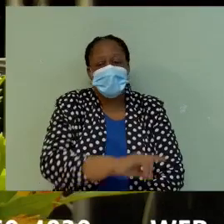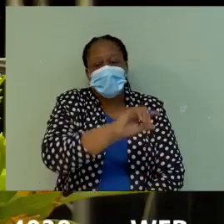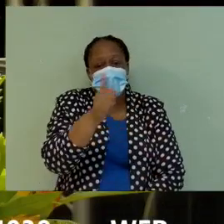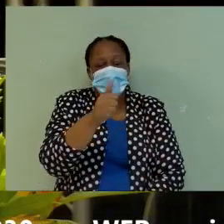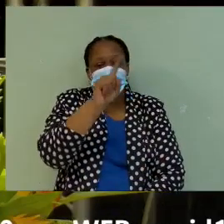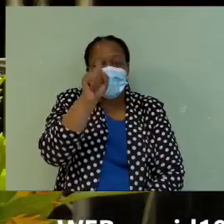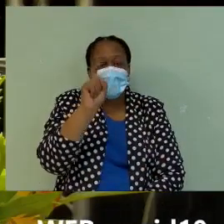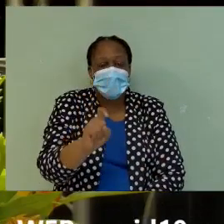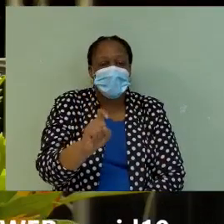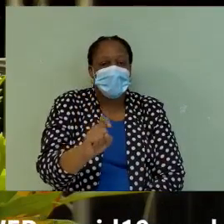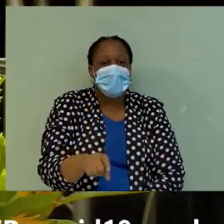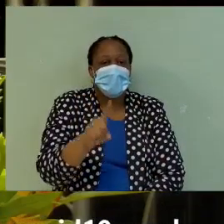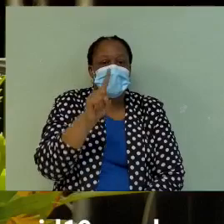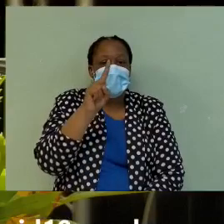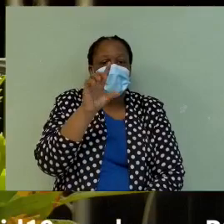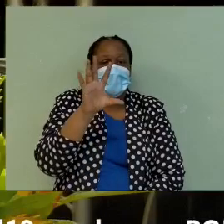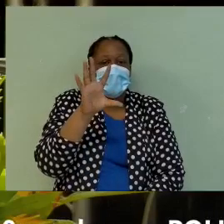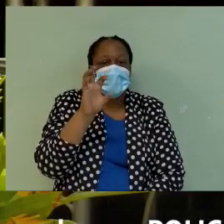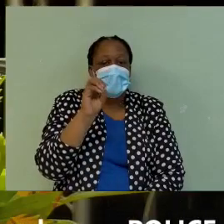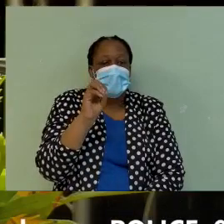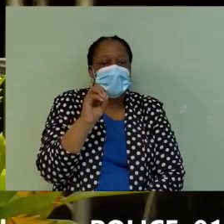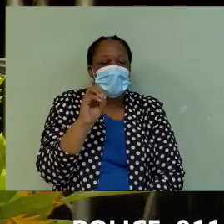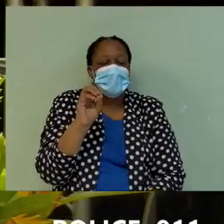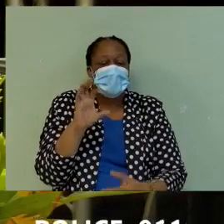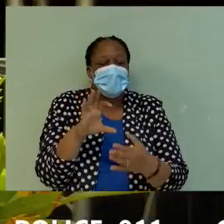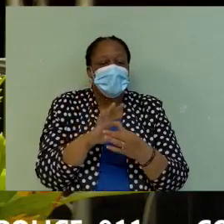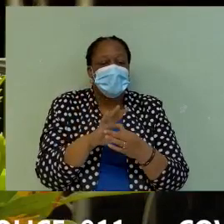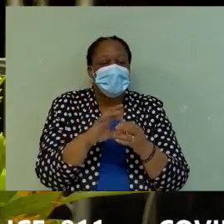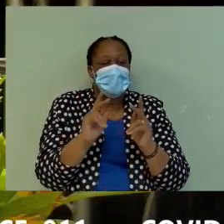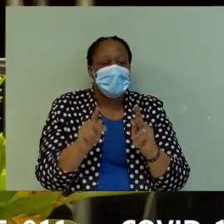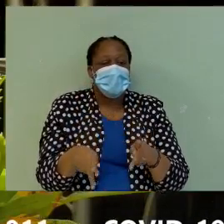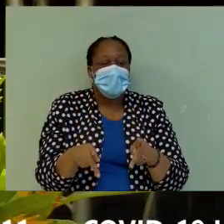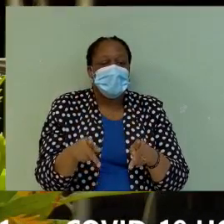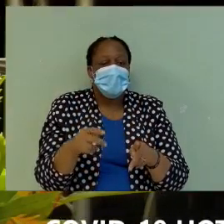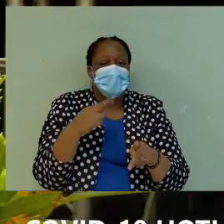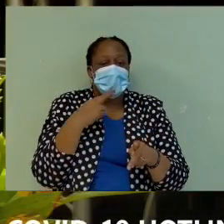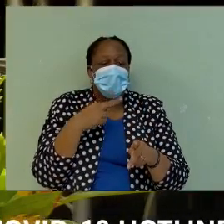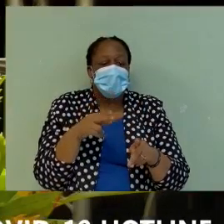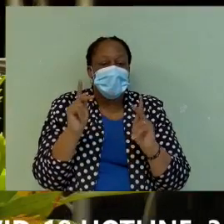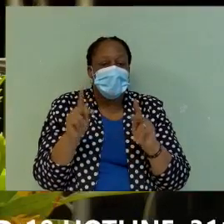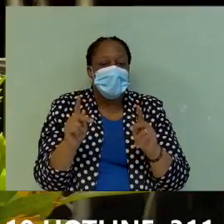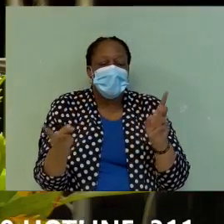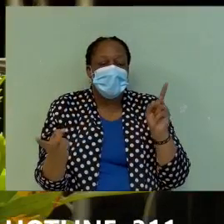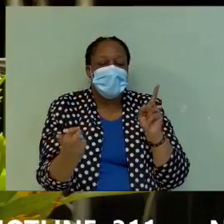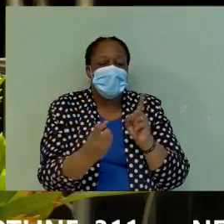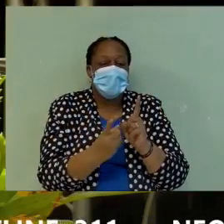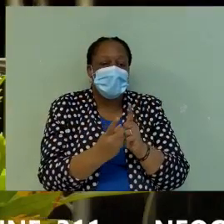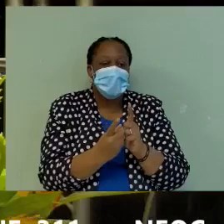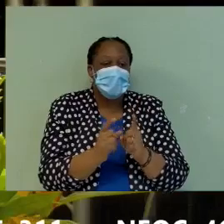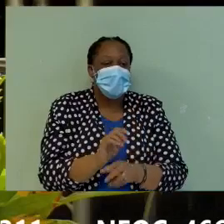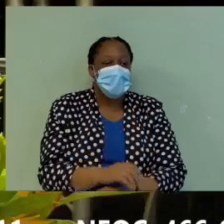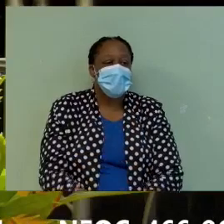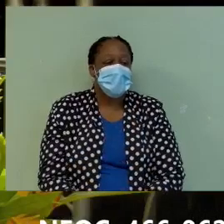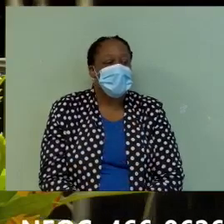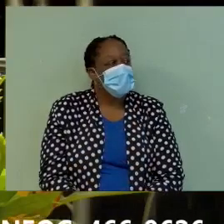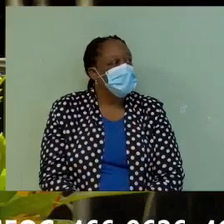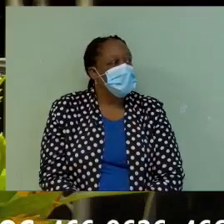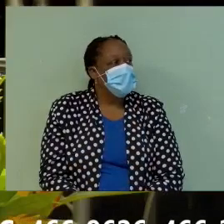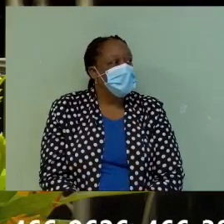have tested suspected cases, meaning there are two categories of persons that are